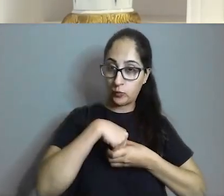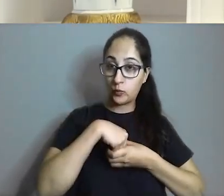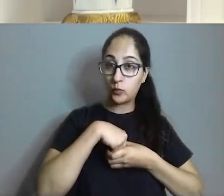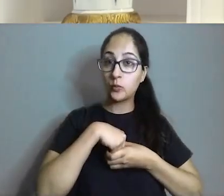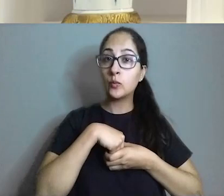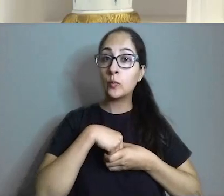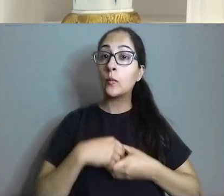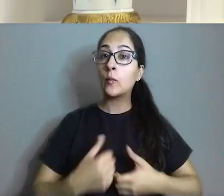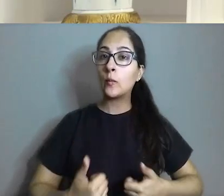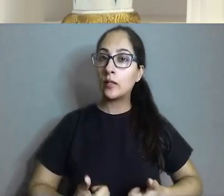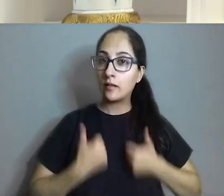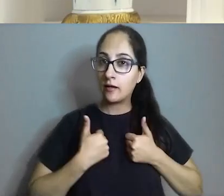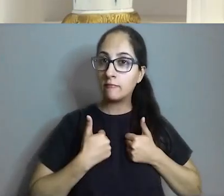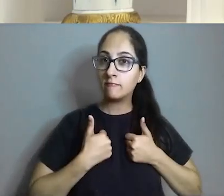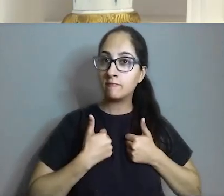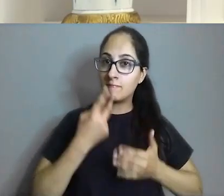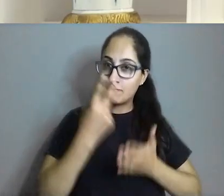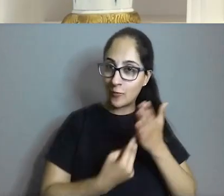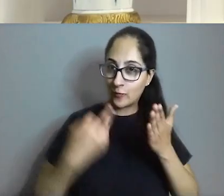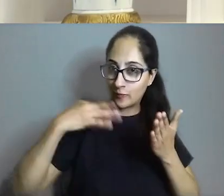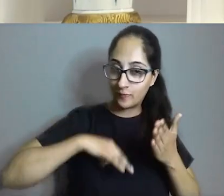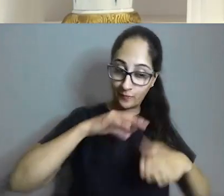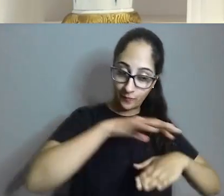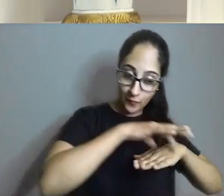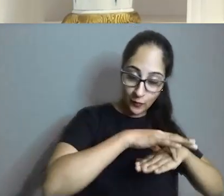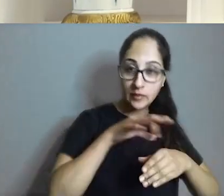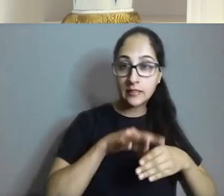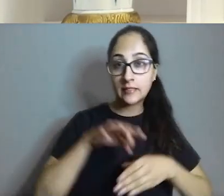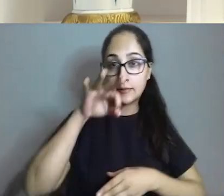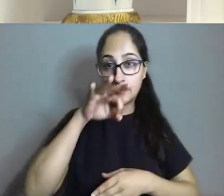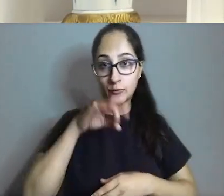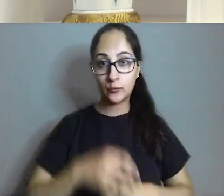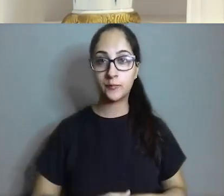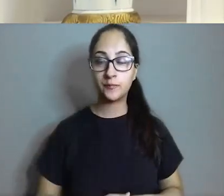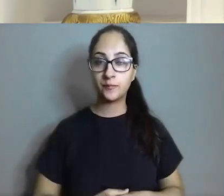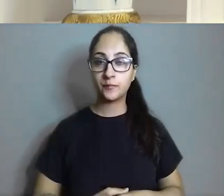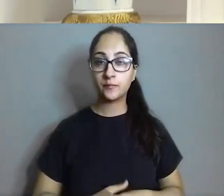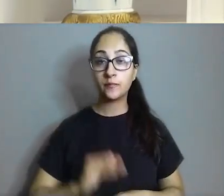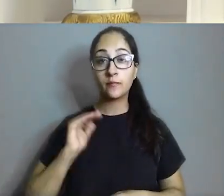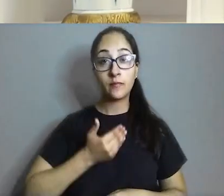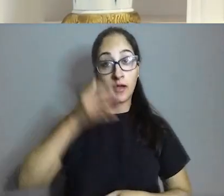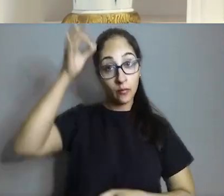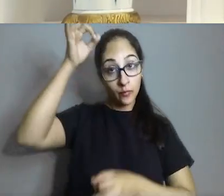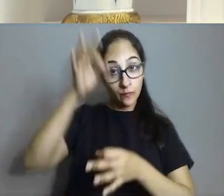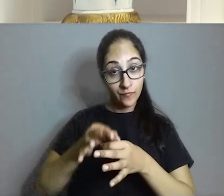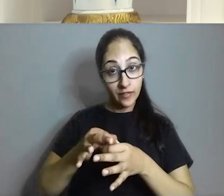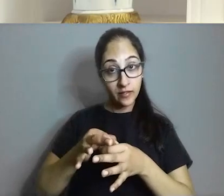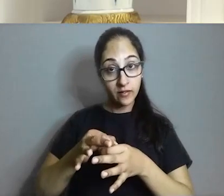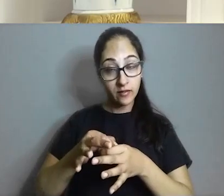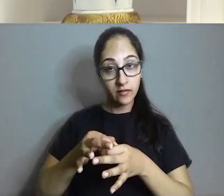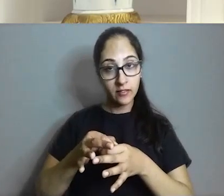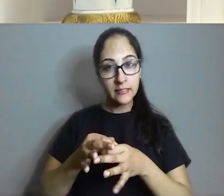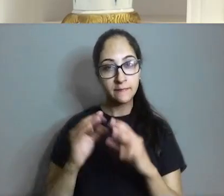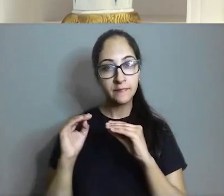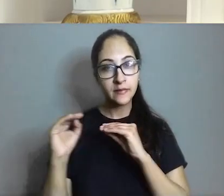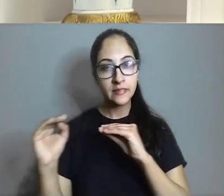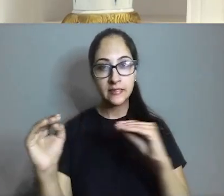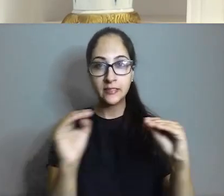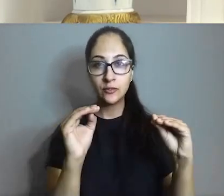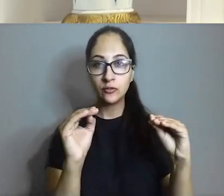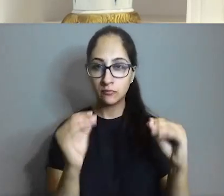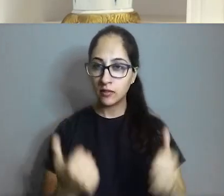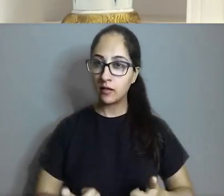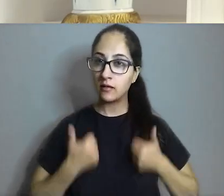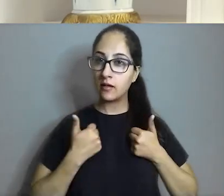for spiritual enlightenment. Our faith teaches us to view life in a